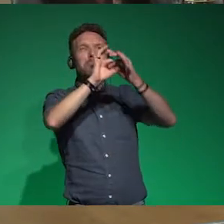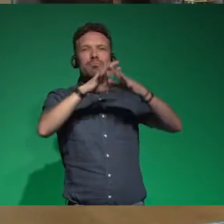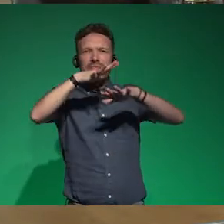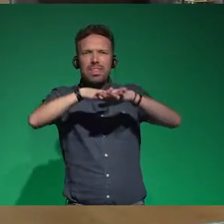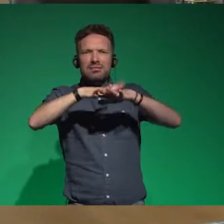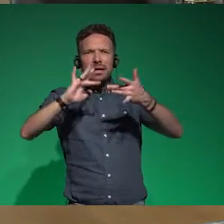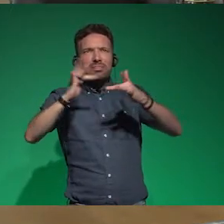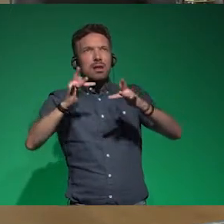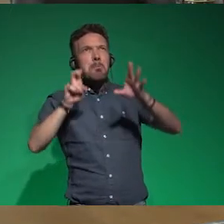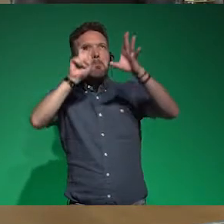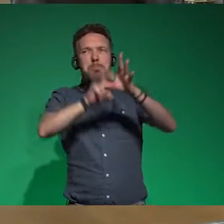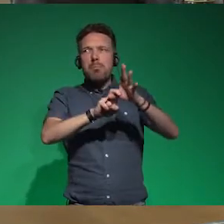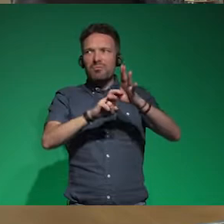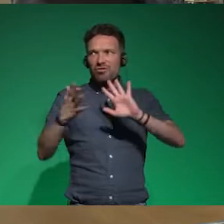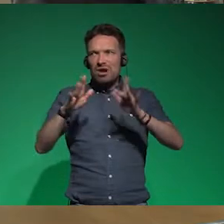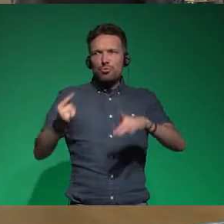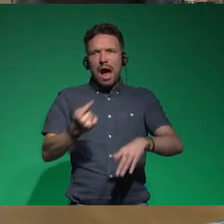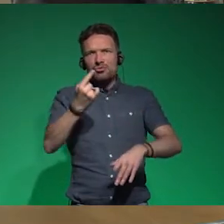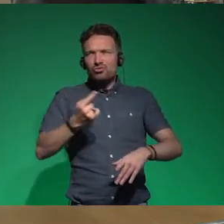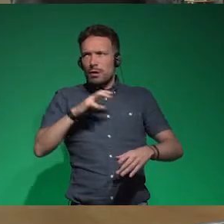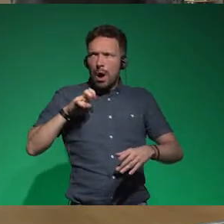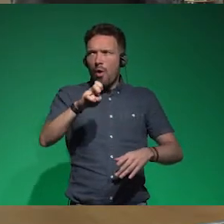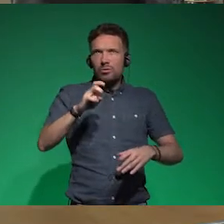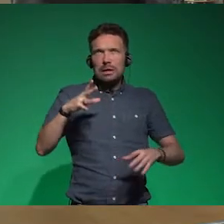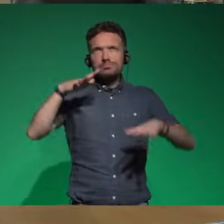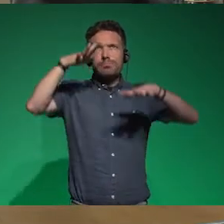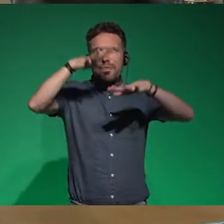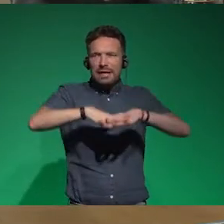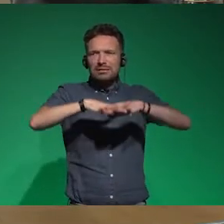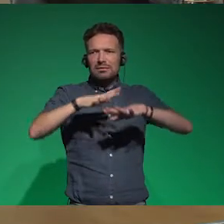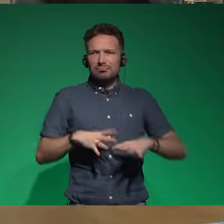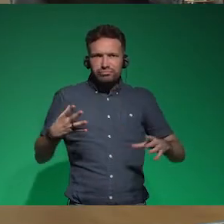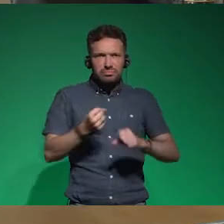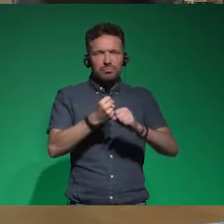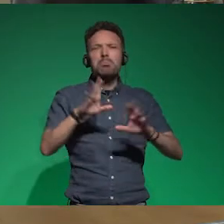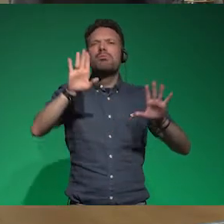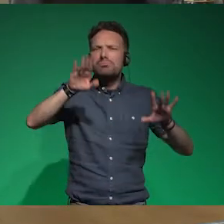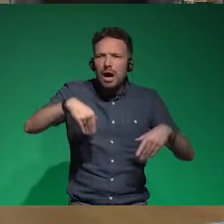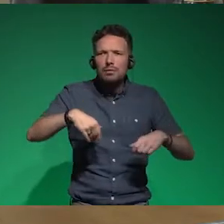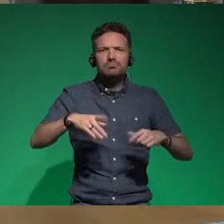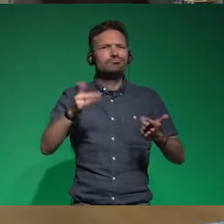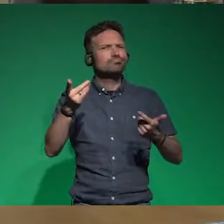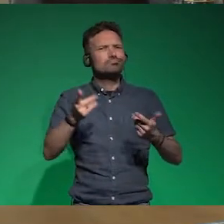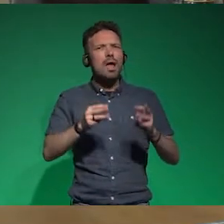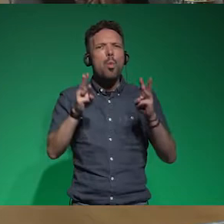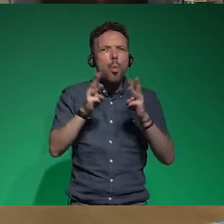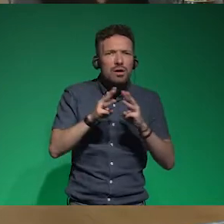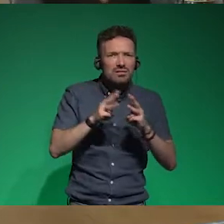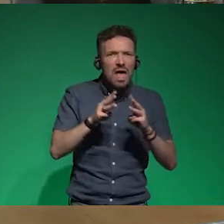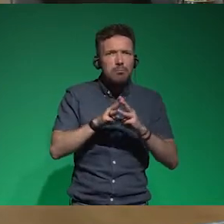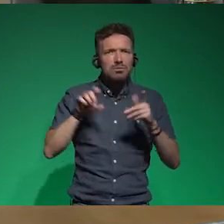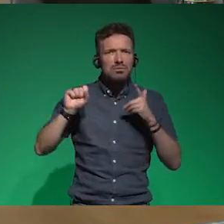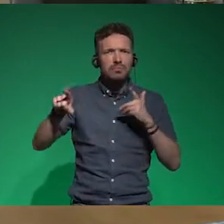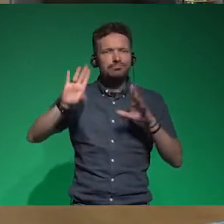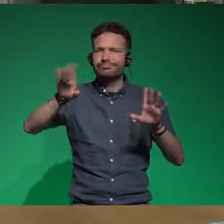SMS. Yeah. And it's only enough for sending short messages. WhatsApp, no? No, good. No. Yeah, it's good.